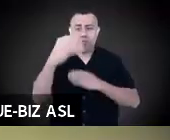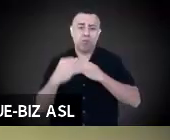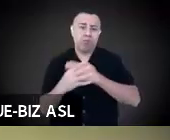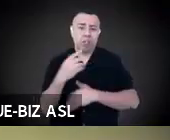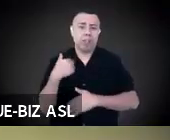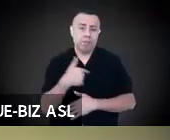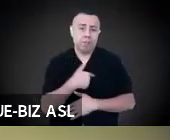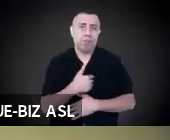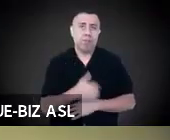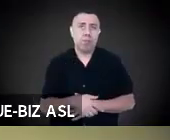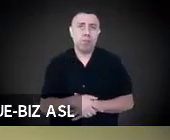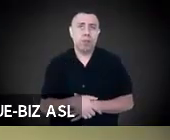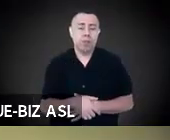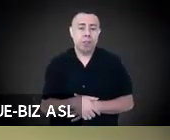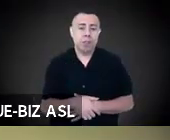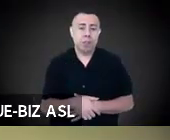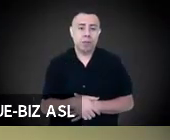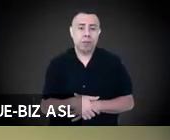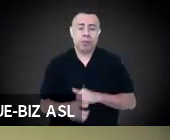Yes.